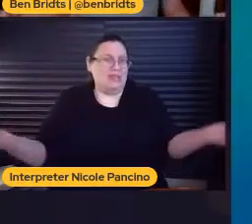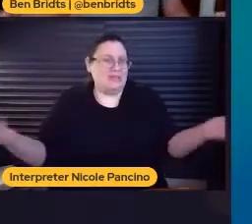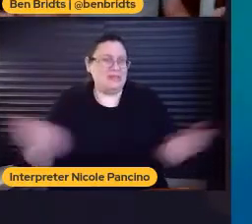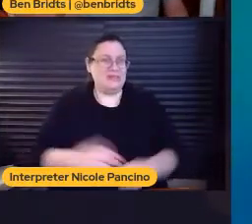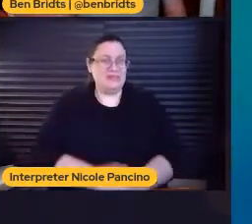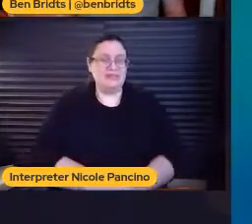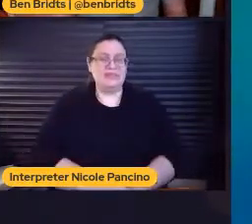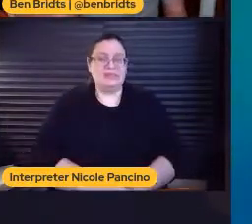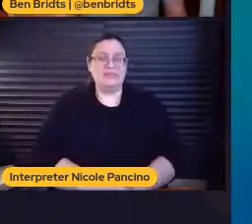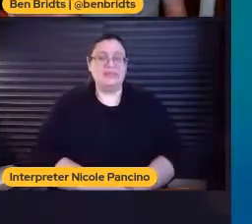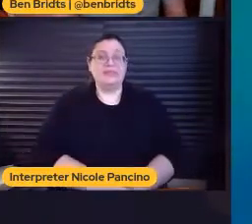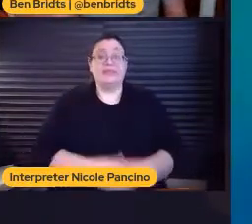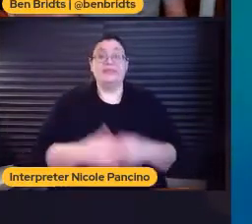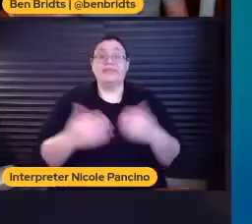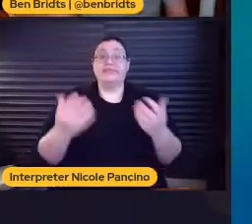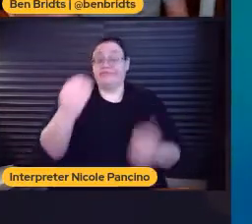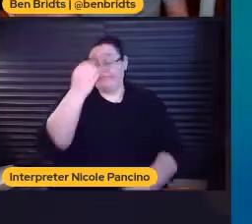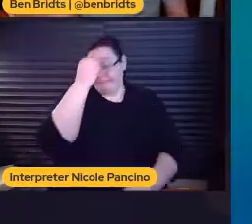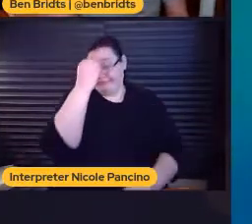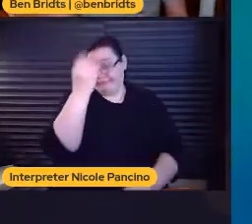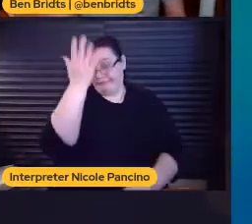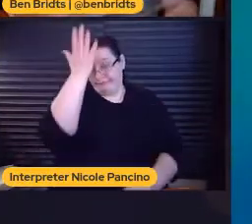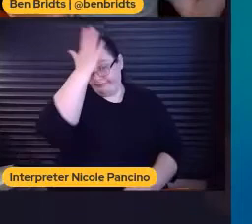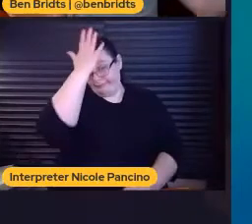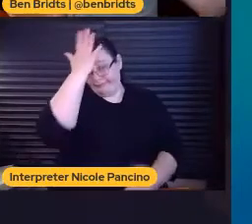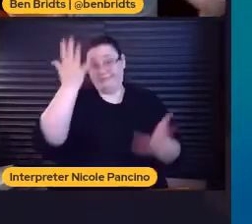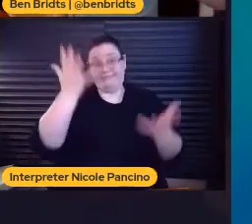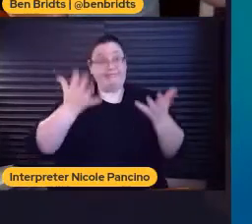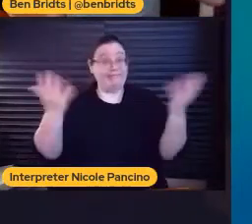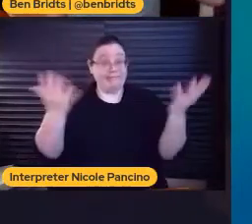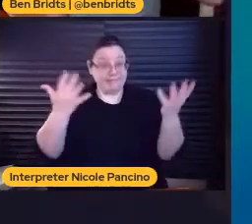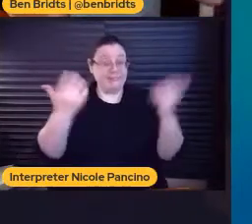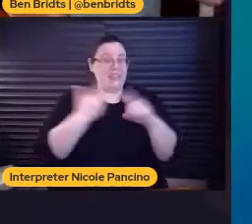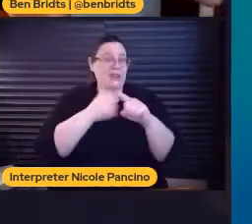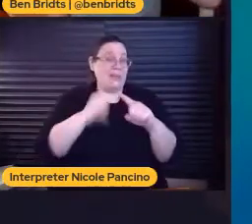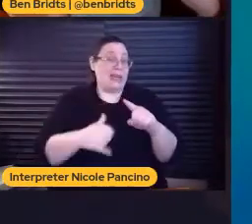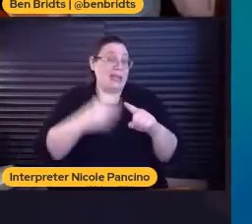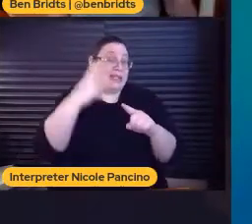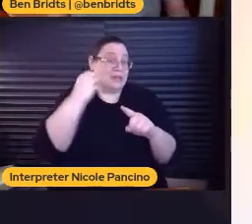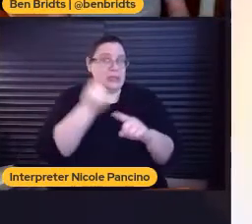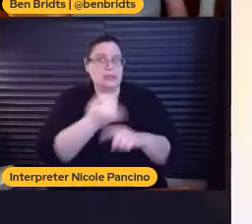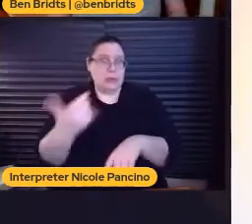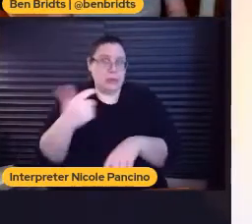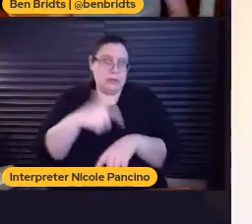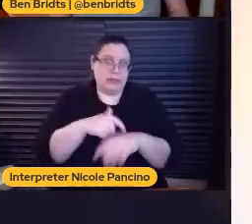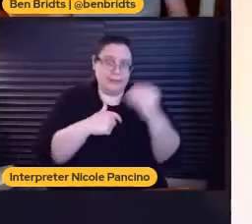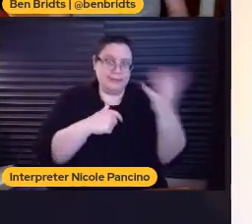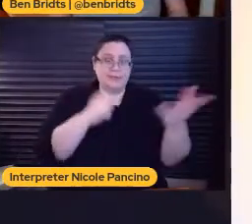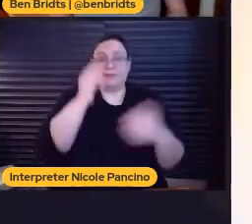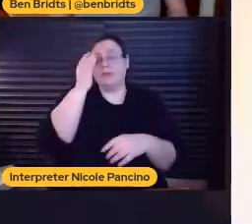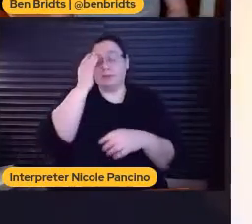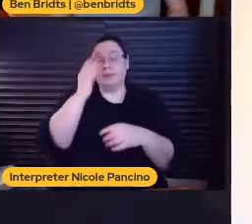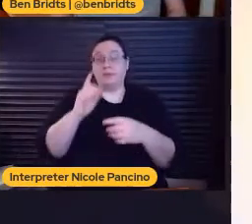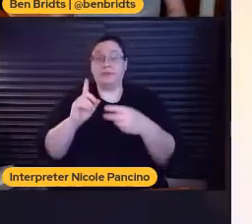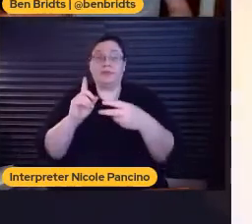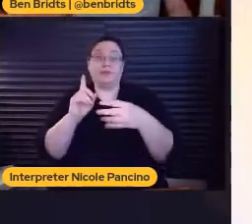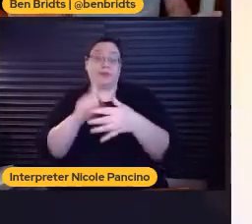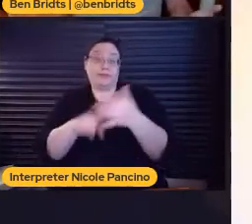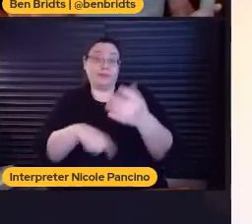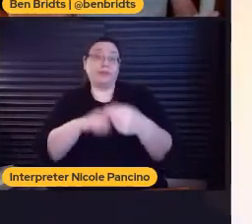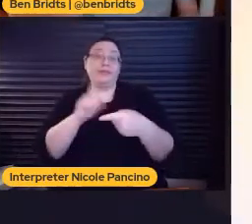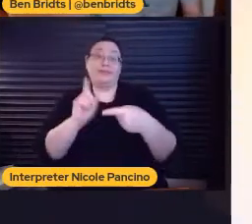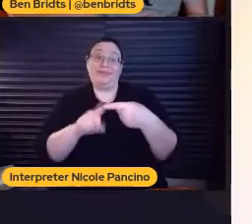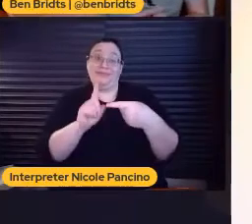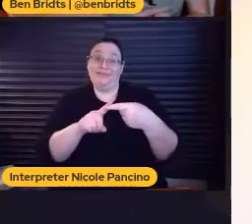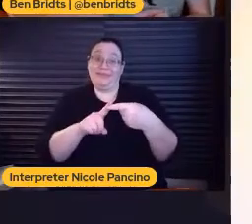So some lessons that we learned from that and from running into that problem a few times. One of them is try not to